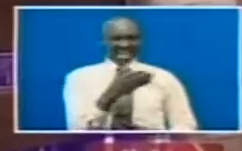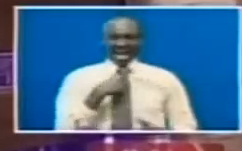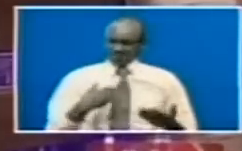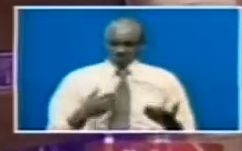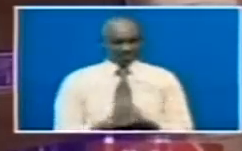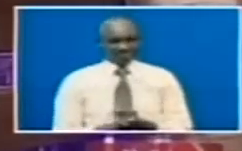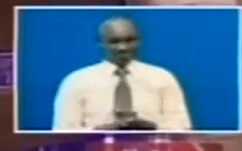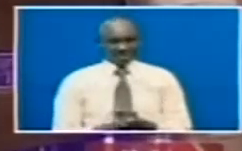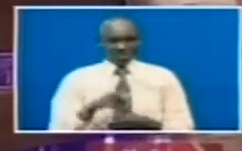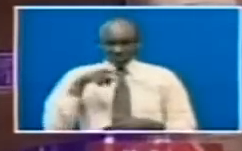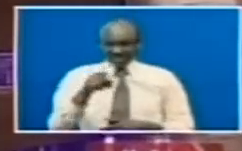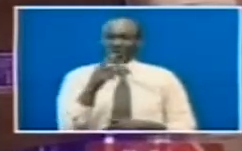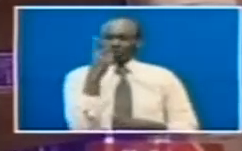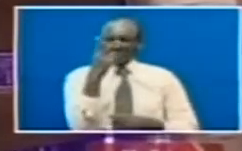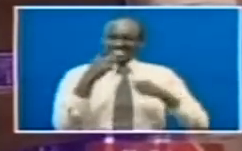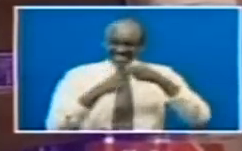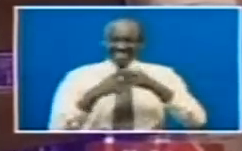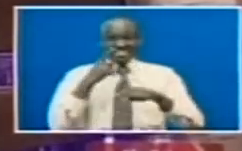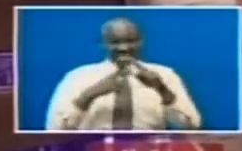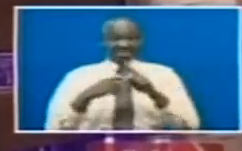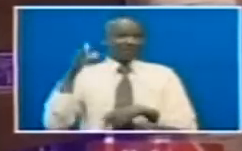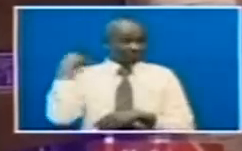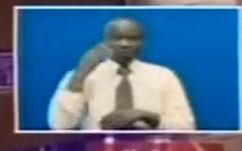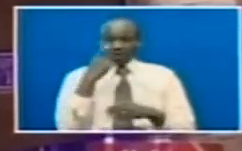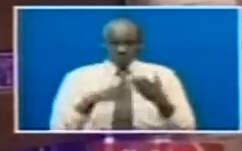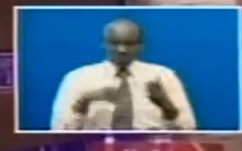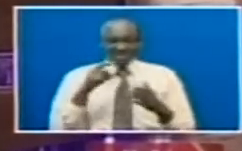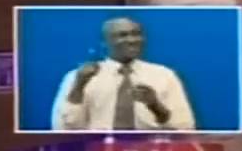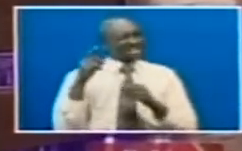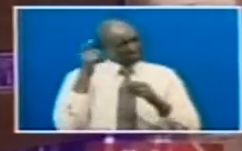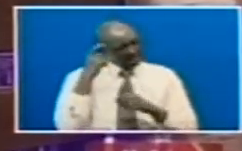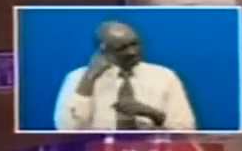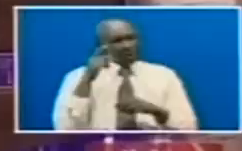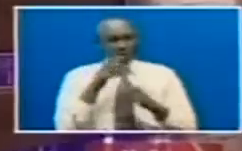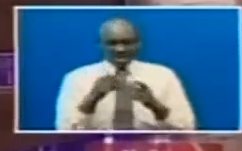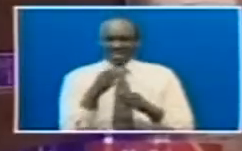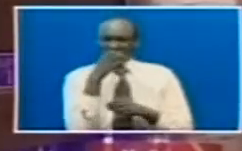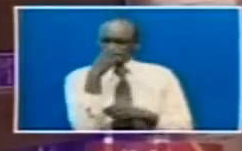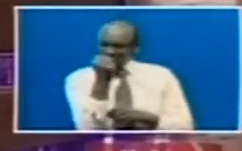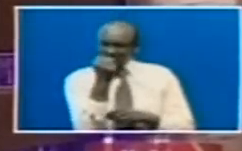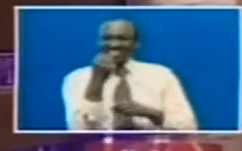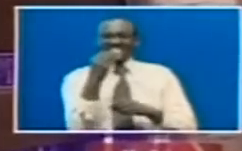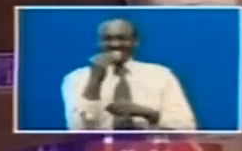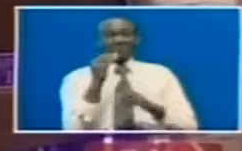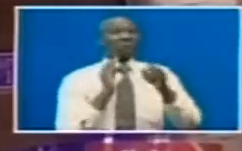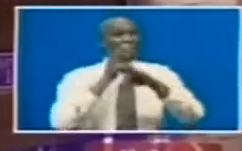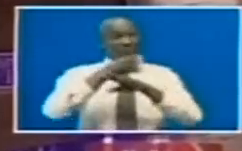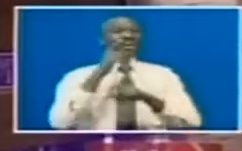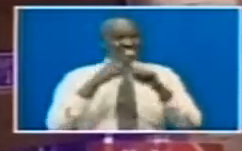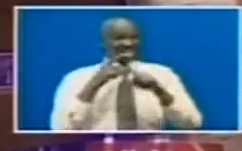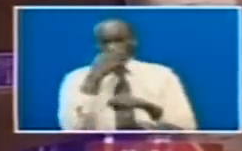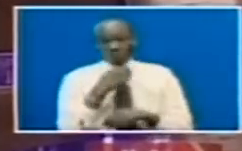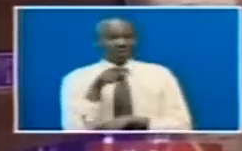Independence was 26 years old. He remembers that day very well. 50 plus years later, you do the